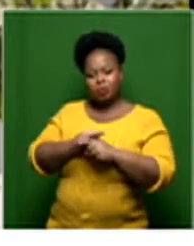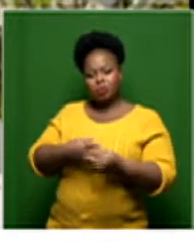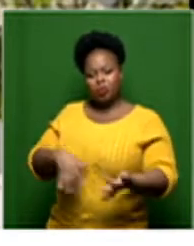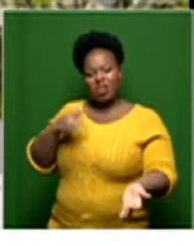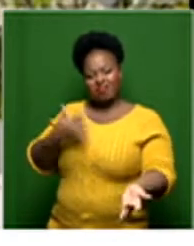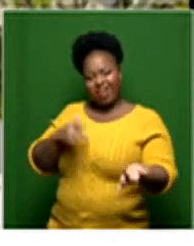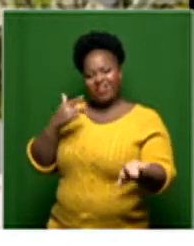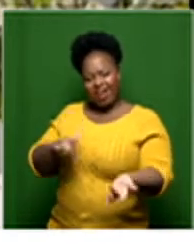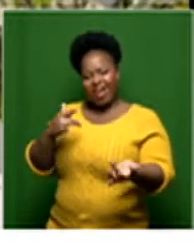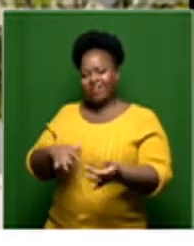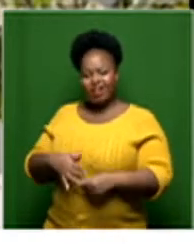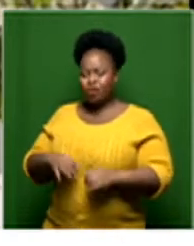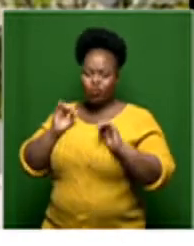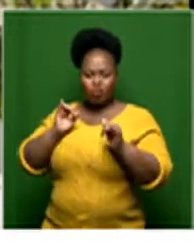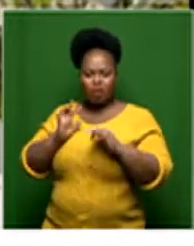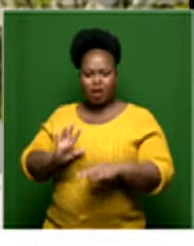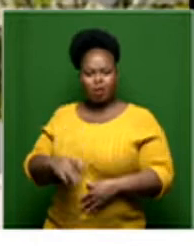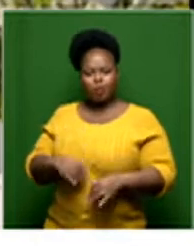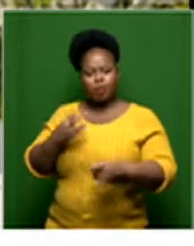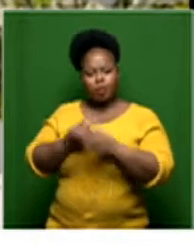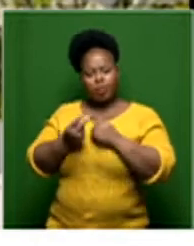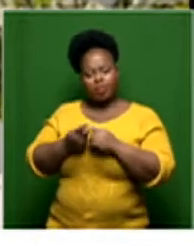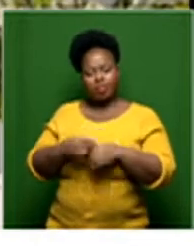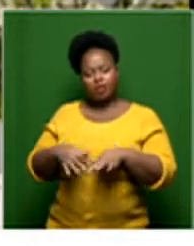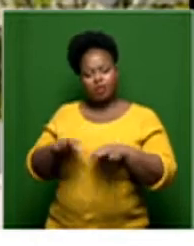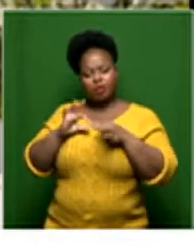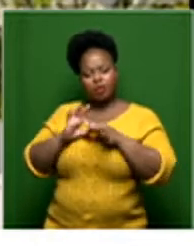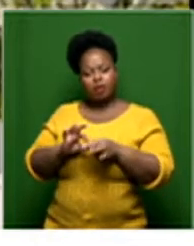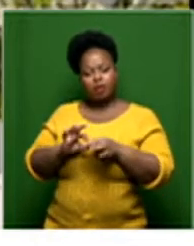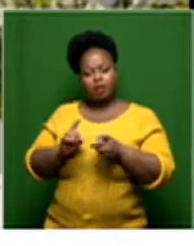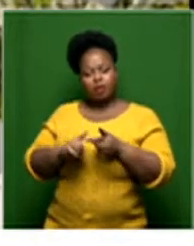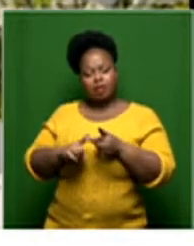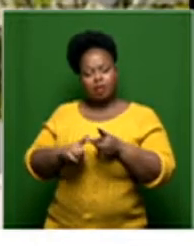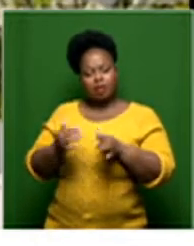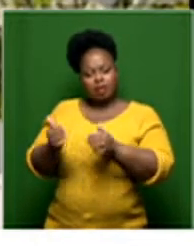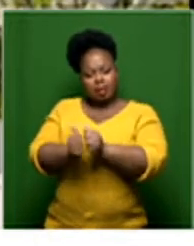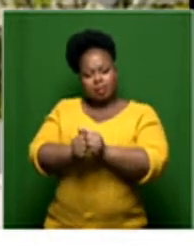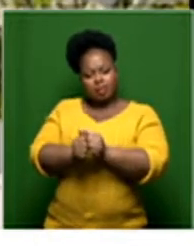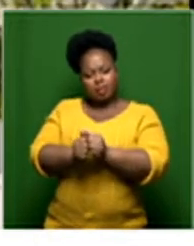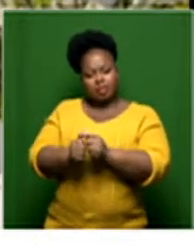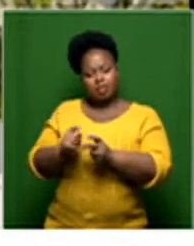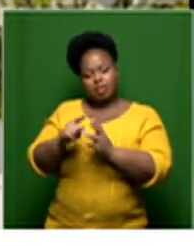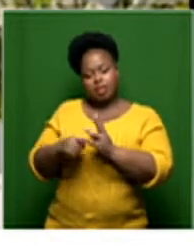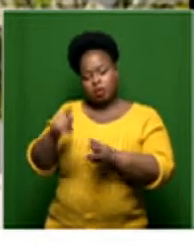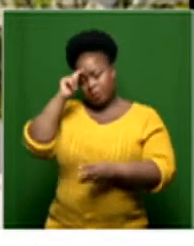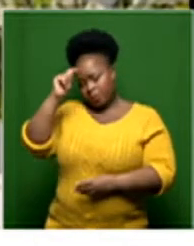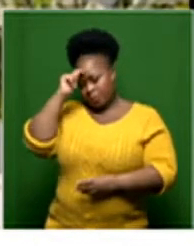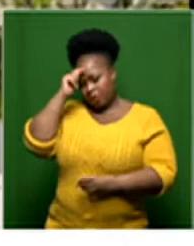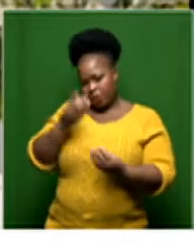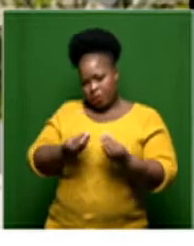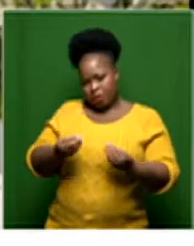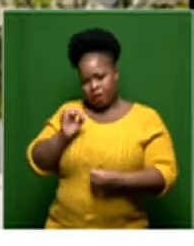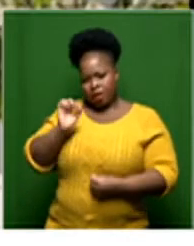roll scene. They were a clean living couple and had their boys, who, of course,